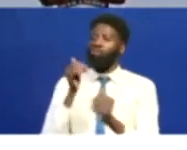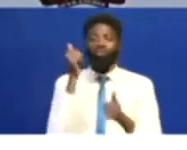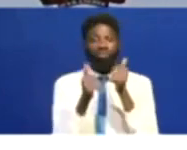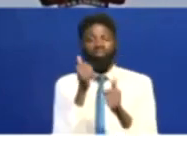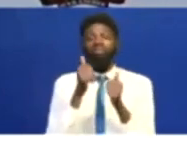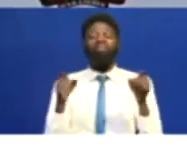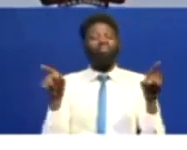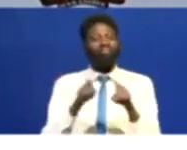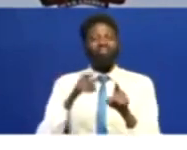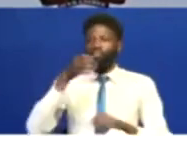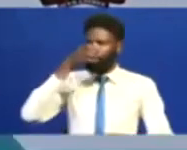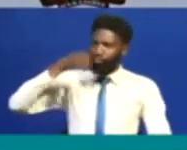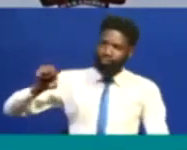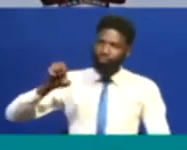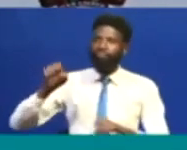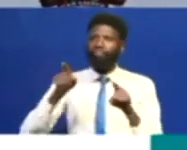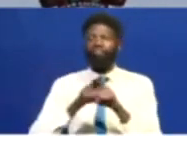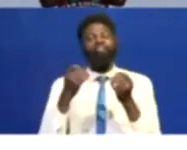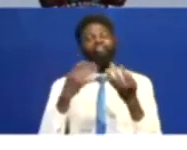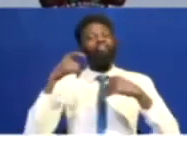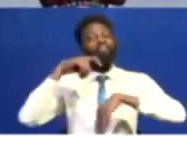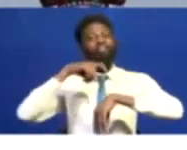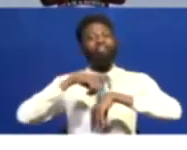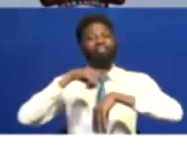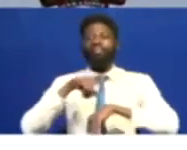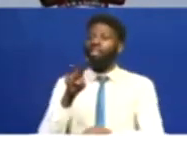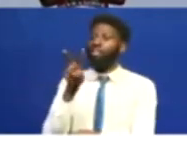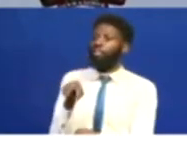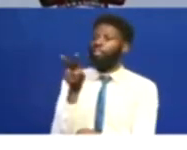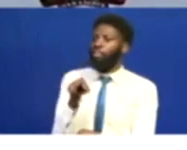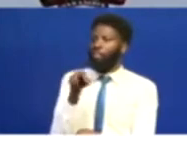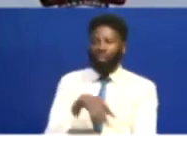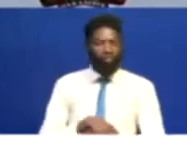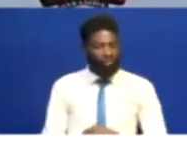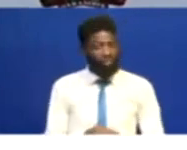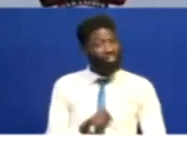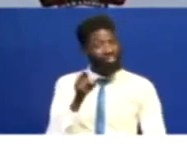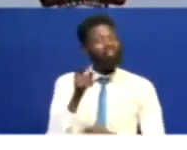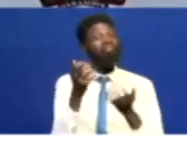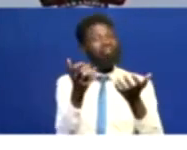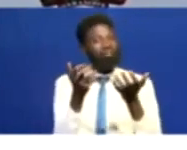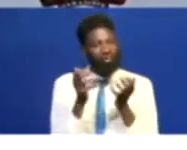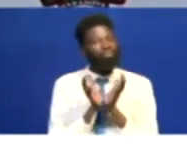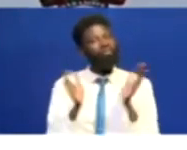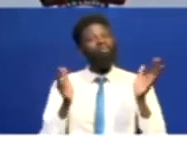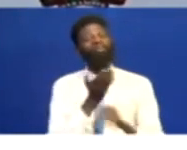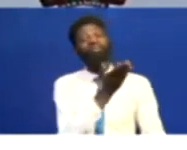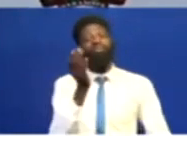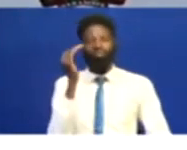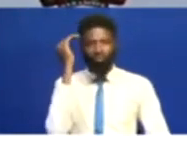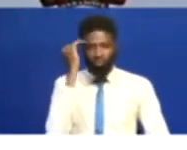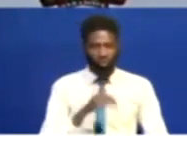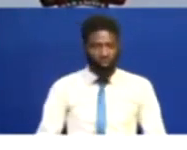overlooked and in a big way undermined and underestimated that needs to get out there. And that is